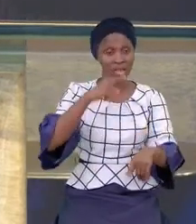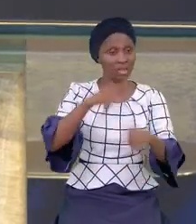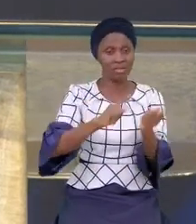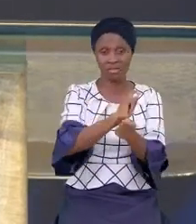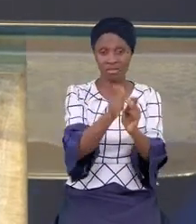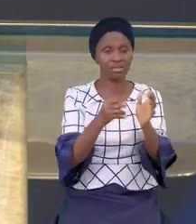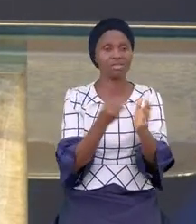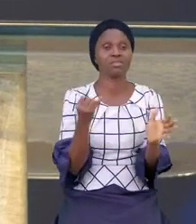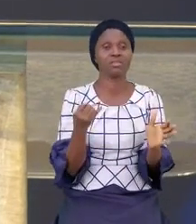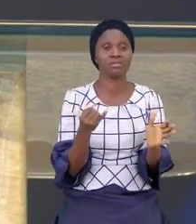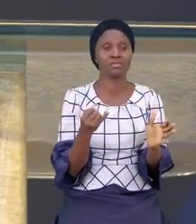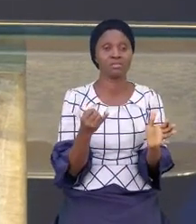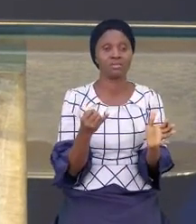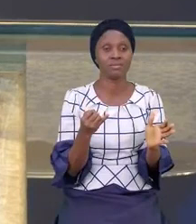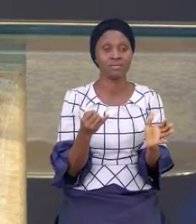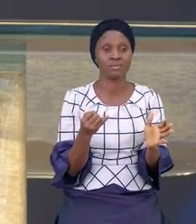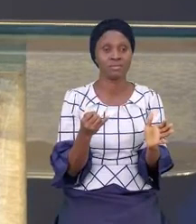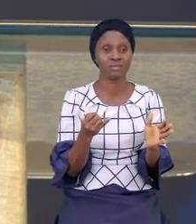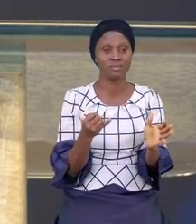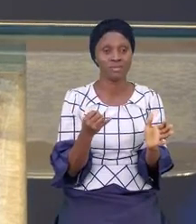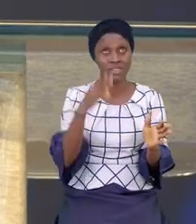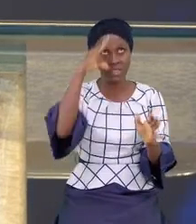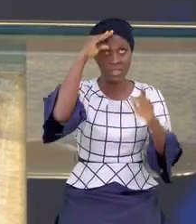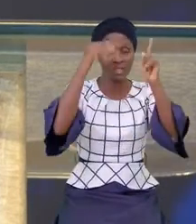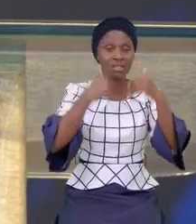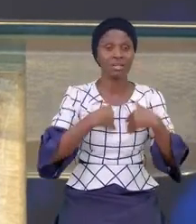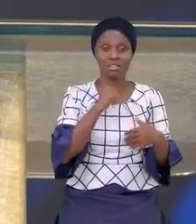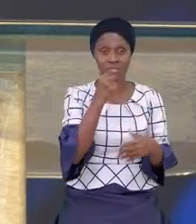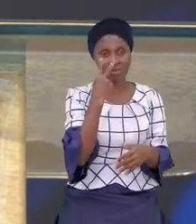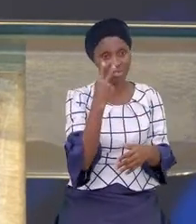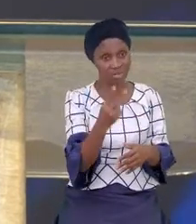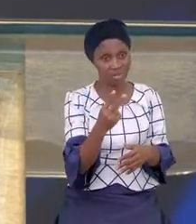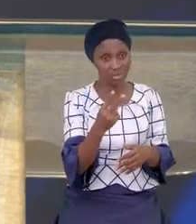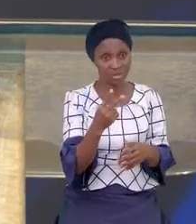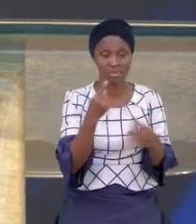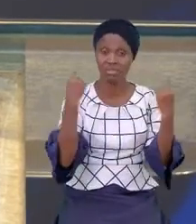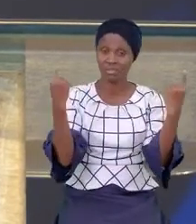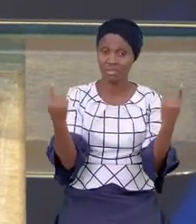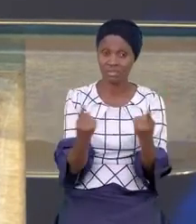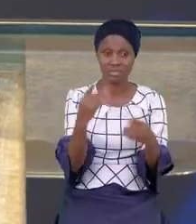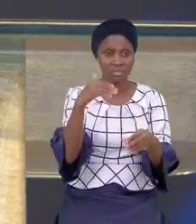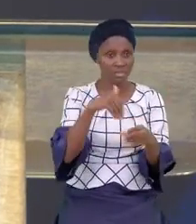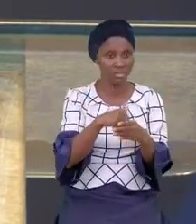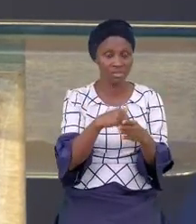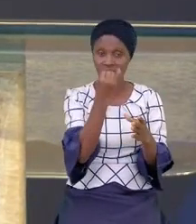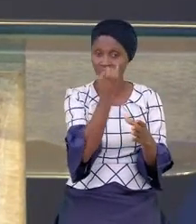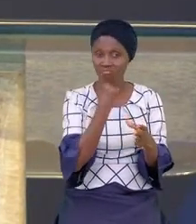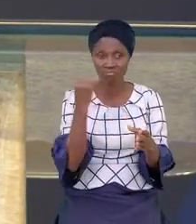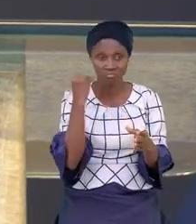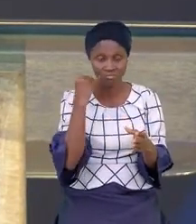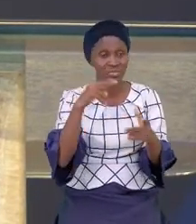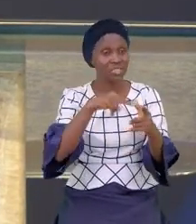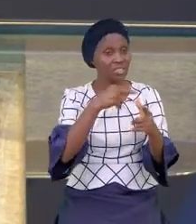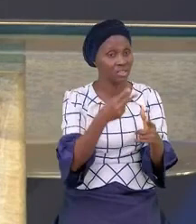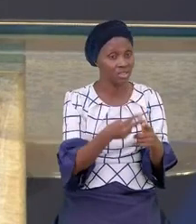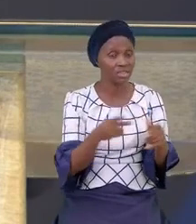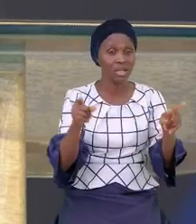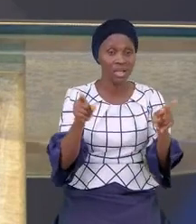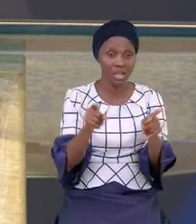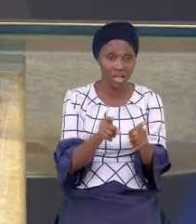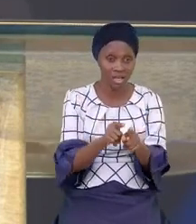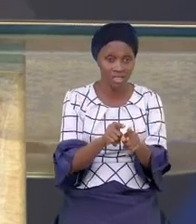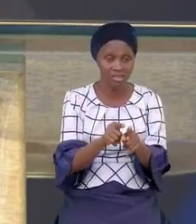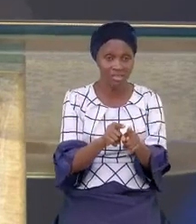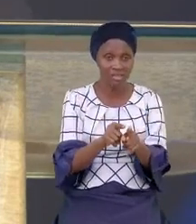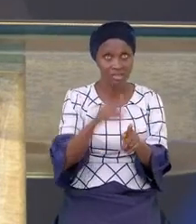not beheld iniquity in Jacob, neither has he